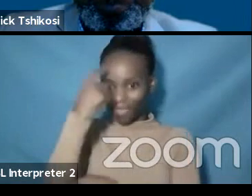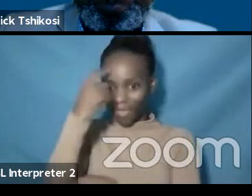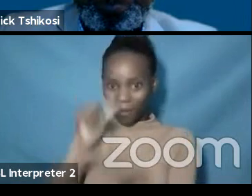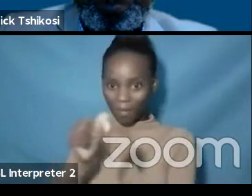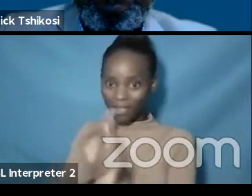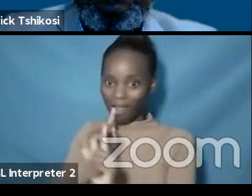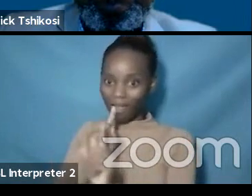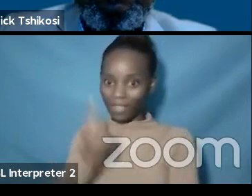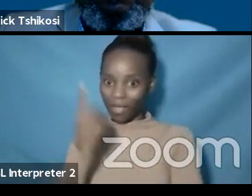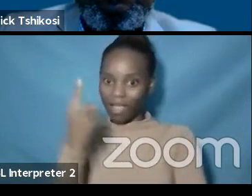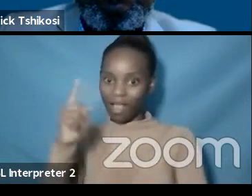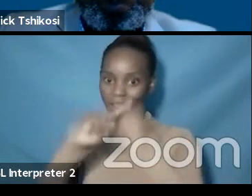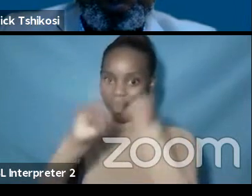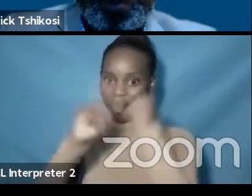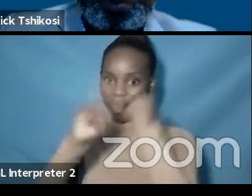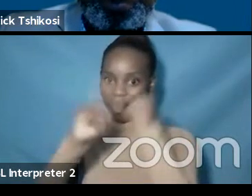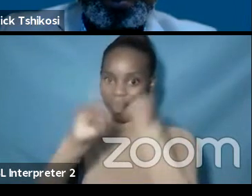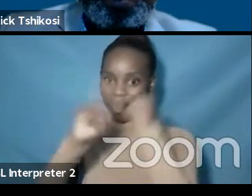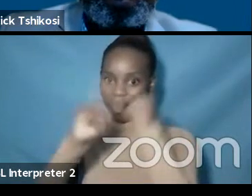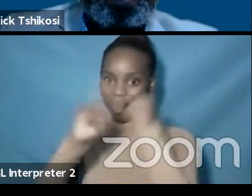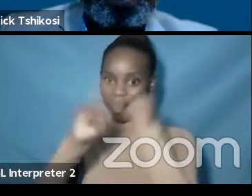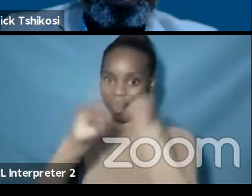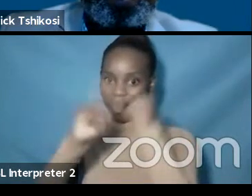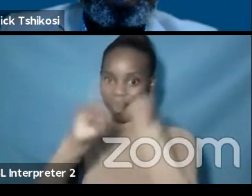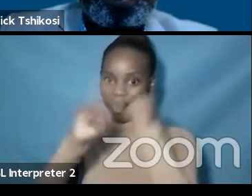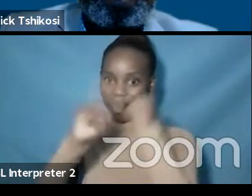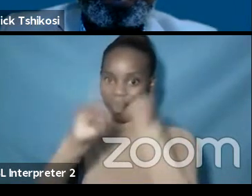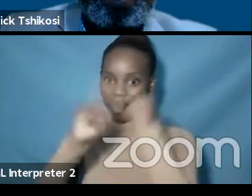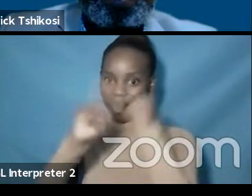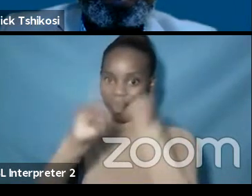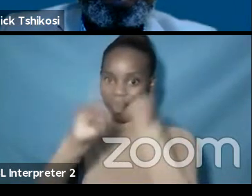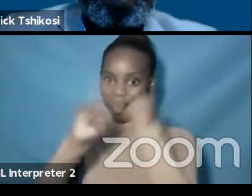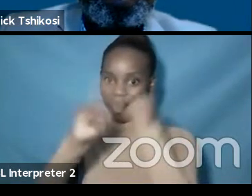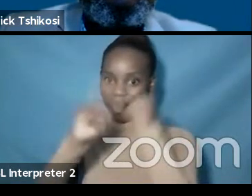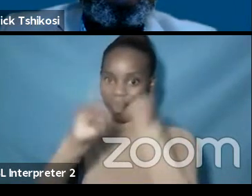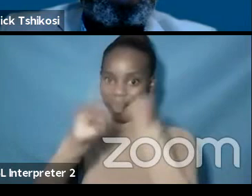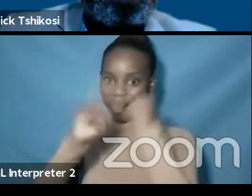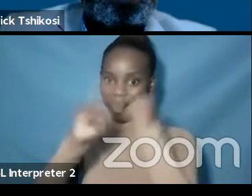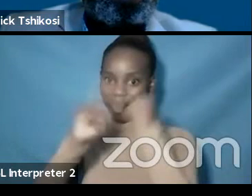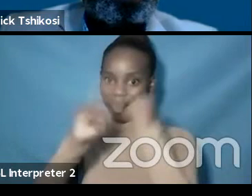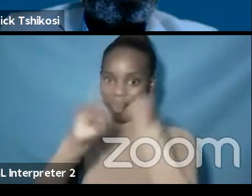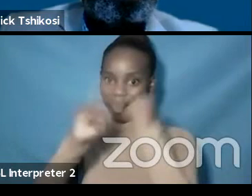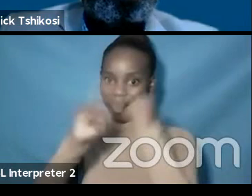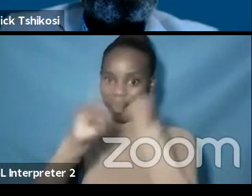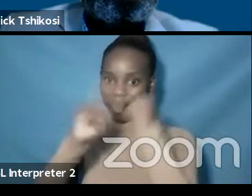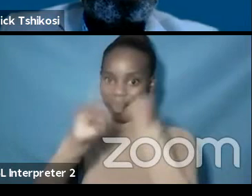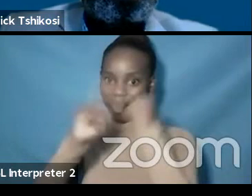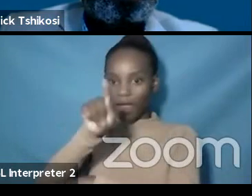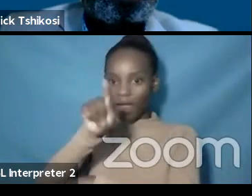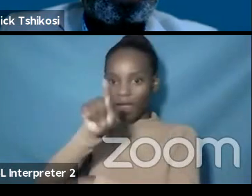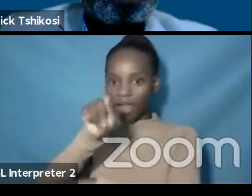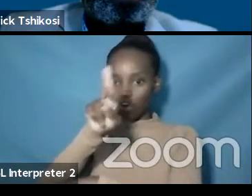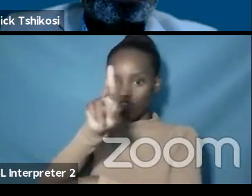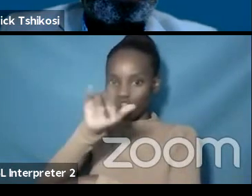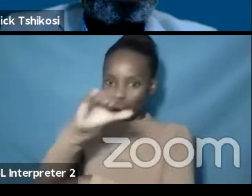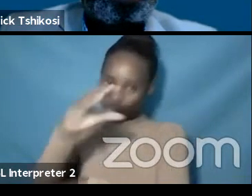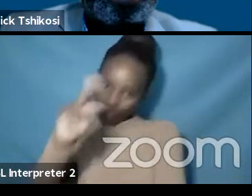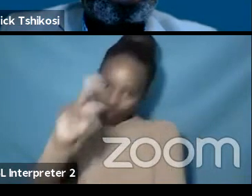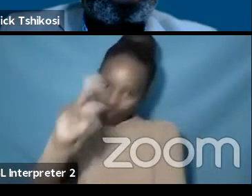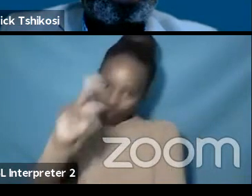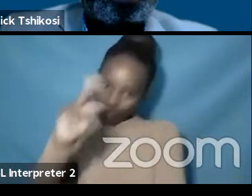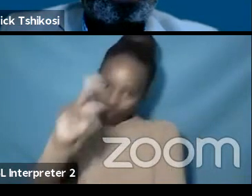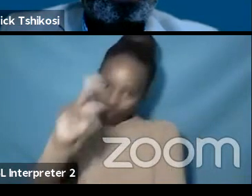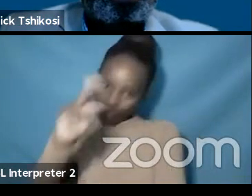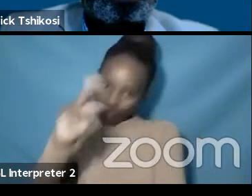Patrick Chikosi in wrapping up as a courtesy to our traders, based on the